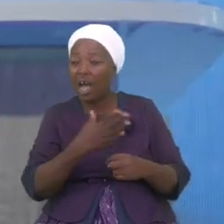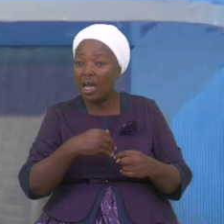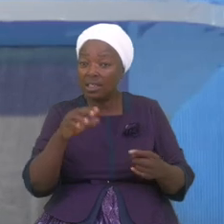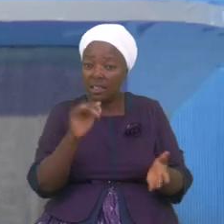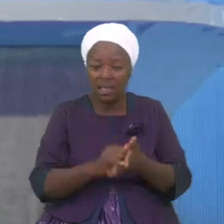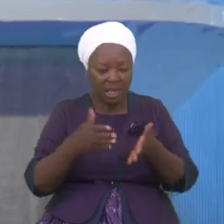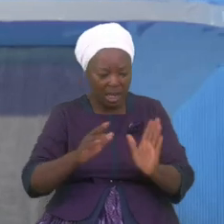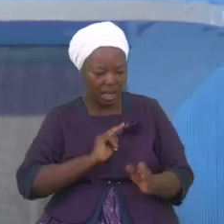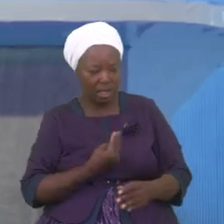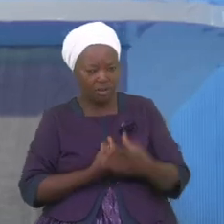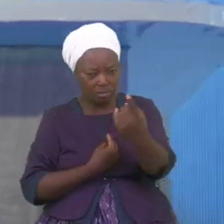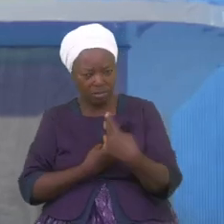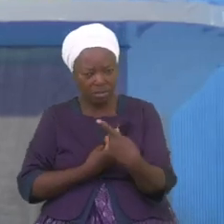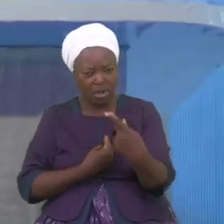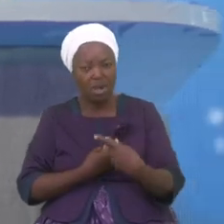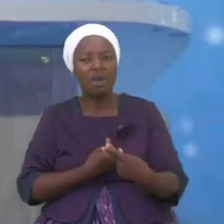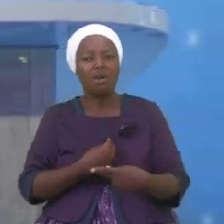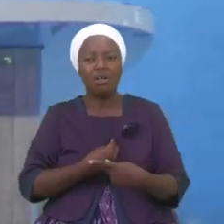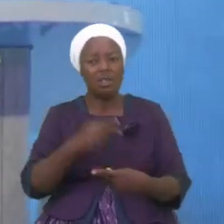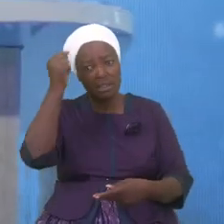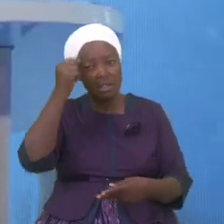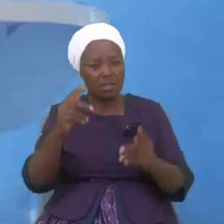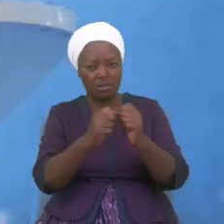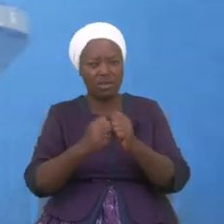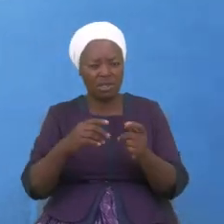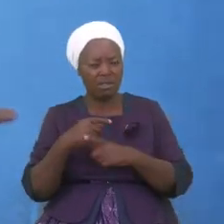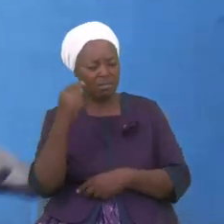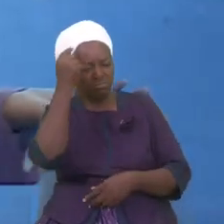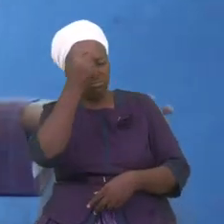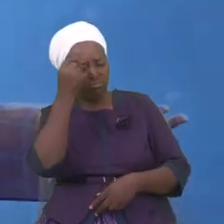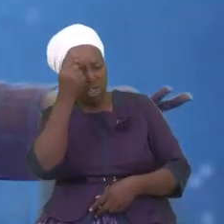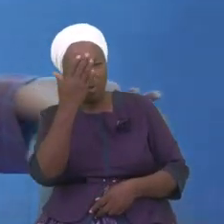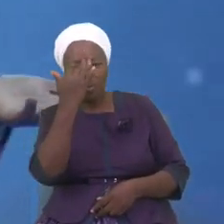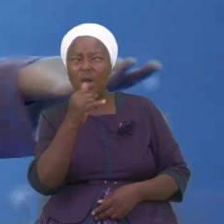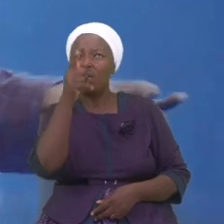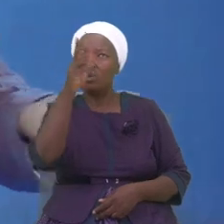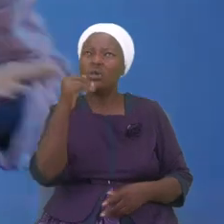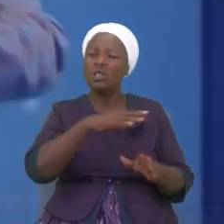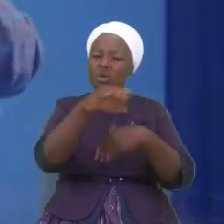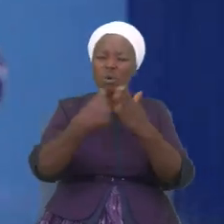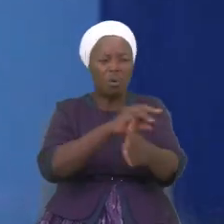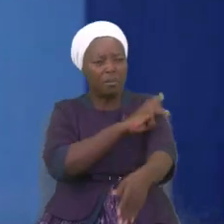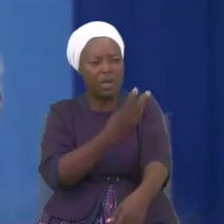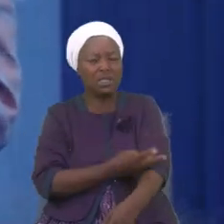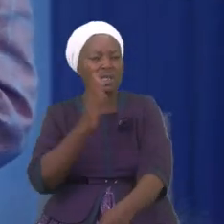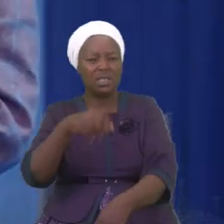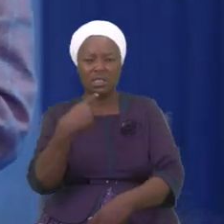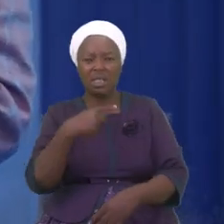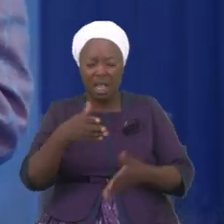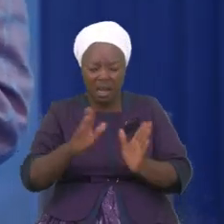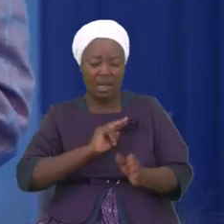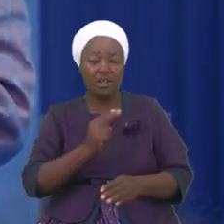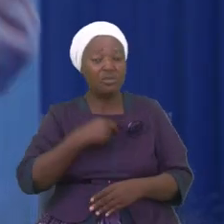us reason together. I'm wondering why God, the Almighty, should say, let us